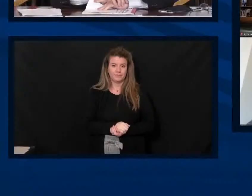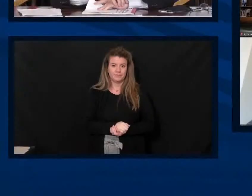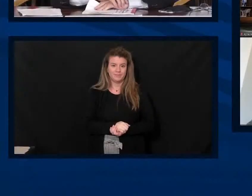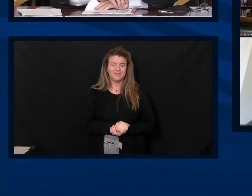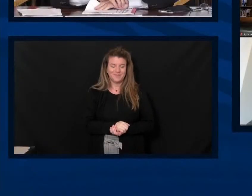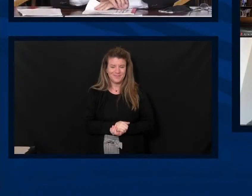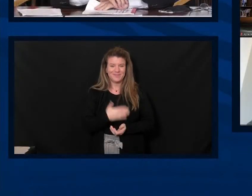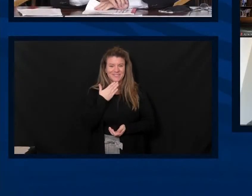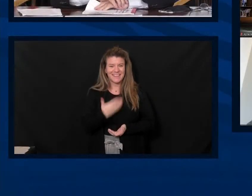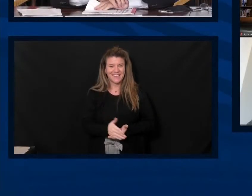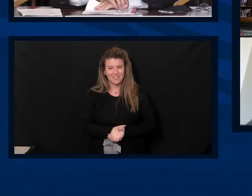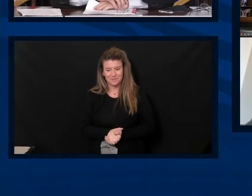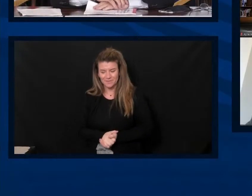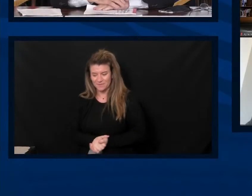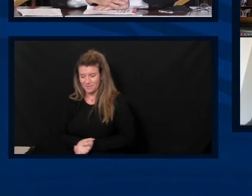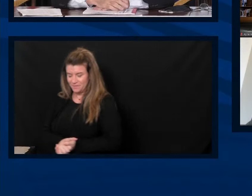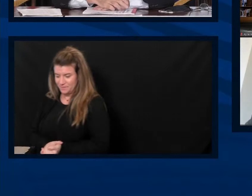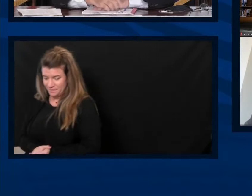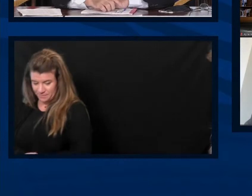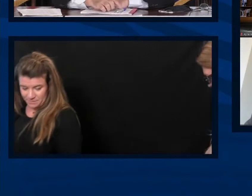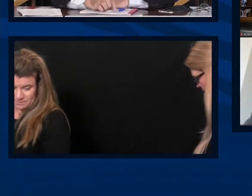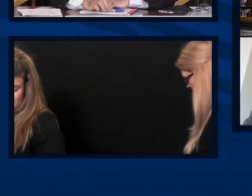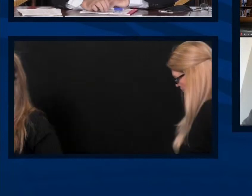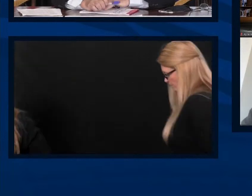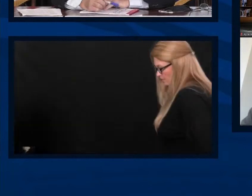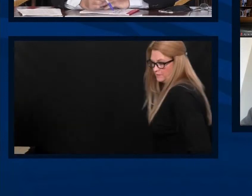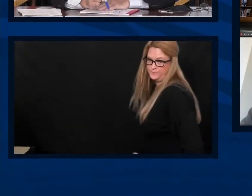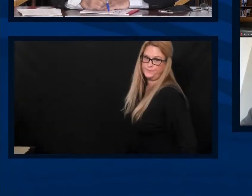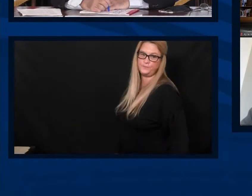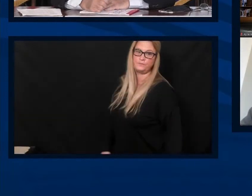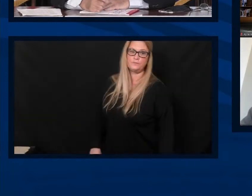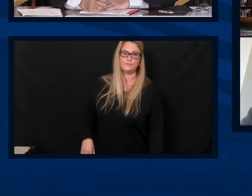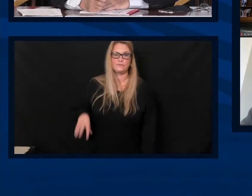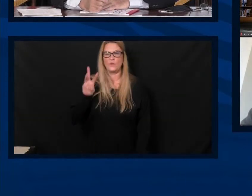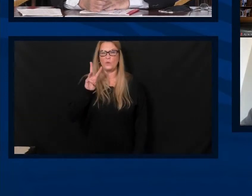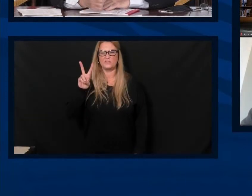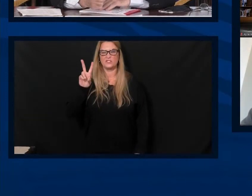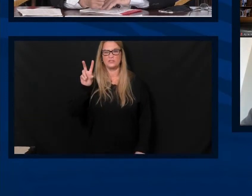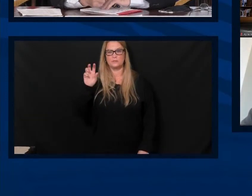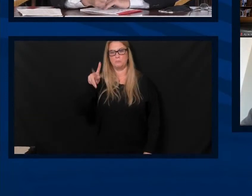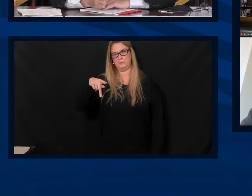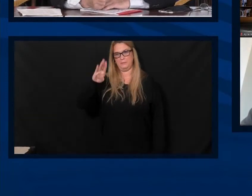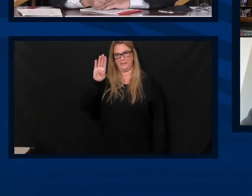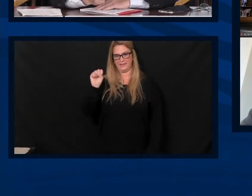All right, thanks, Kenny. Next, we'll go to June Leffler with West Virginia Public Broadcasting.